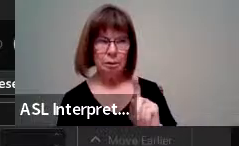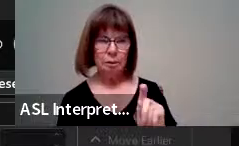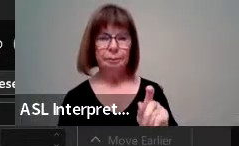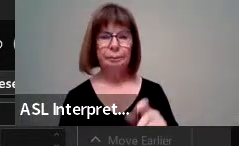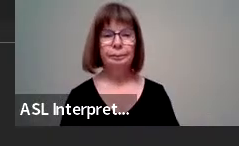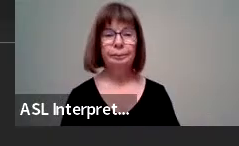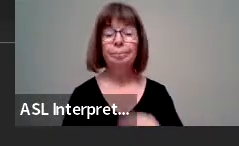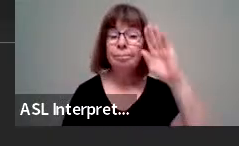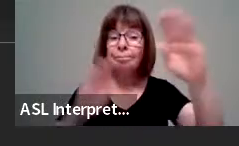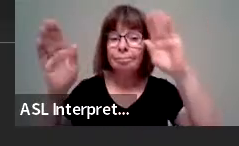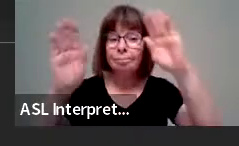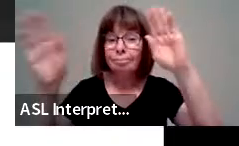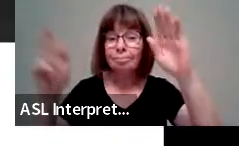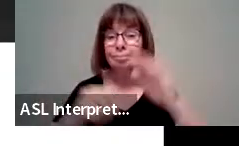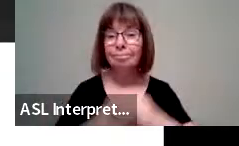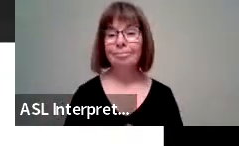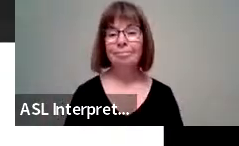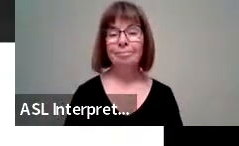Hi, everybody.